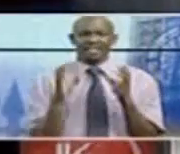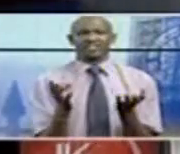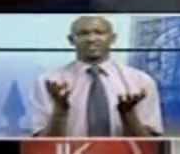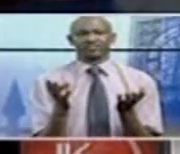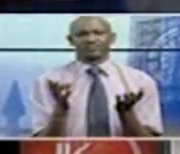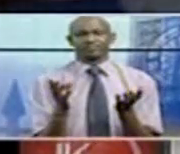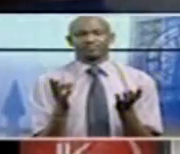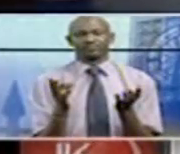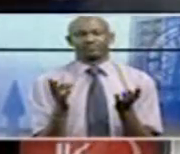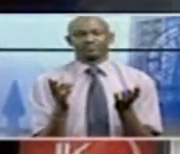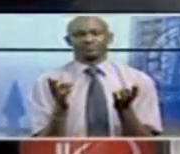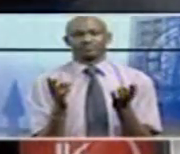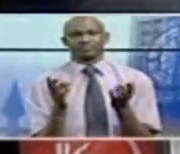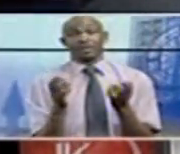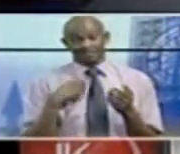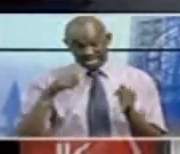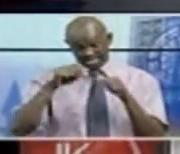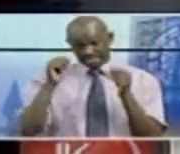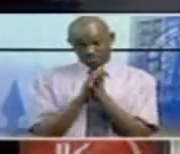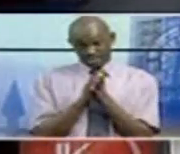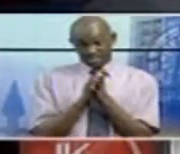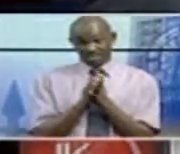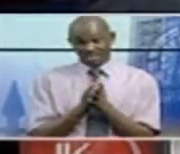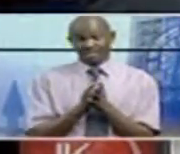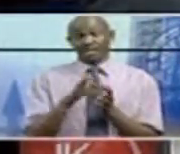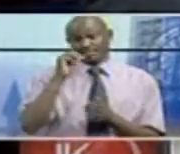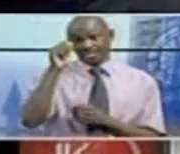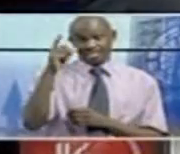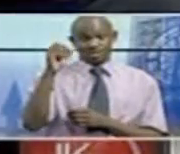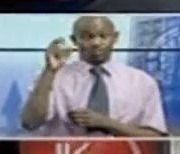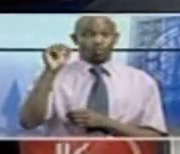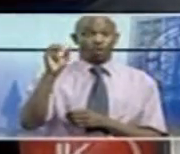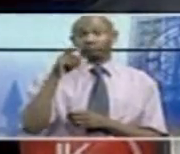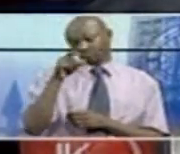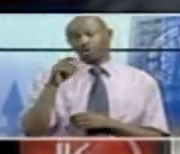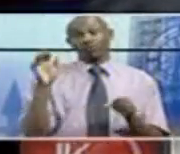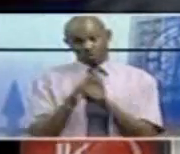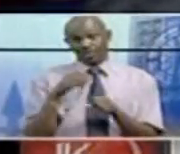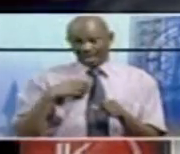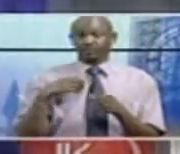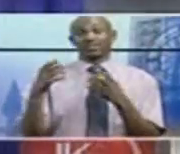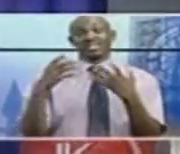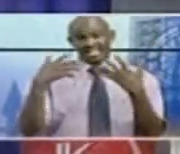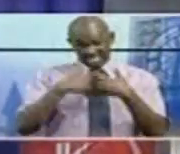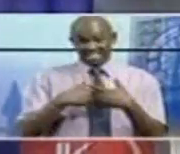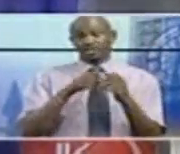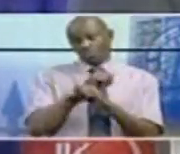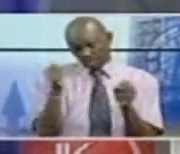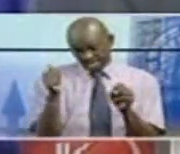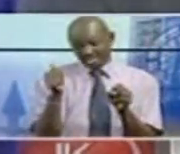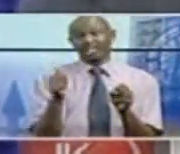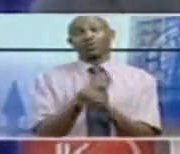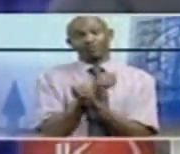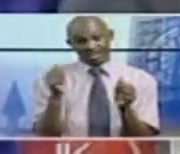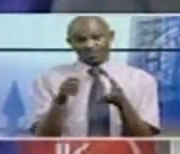Well, I agree with the Jakoyo fully that we need to engage positively and constructively. That is the